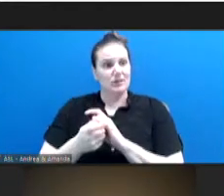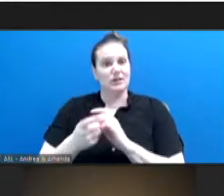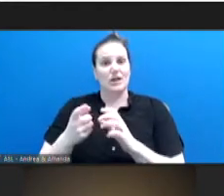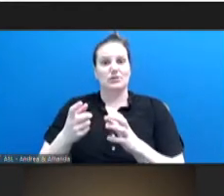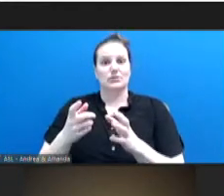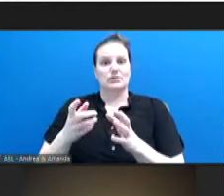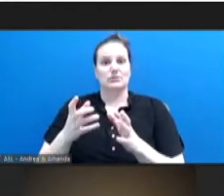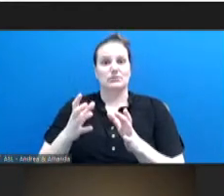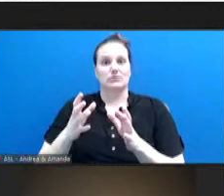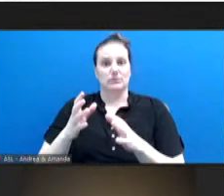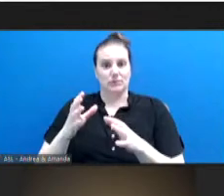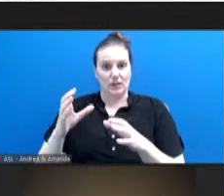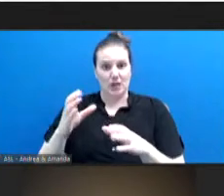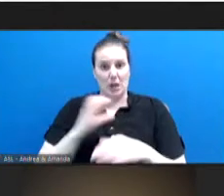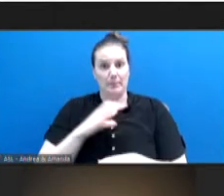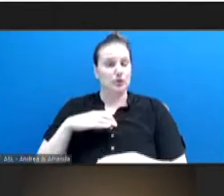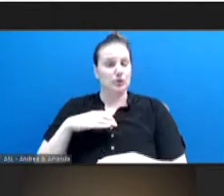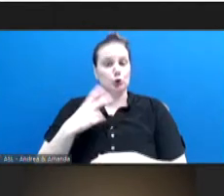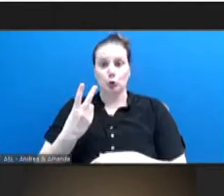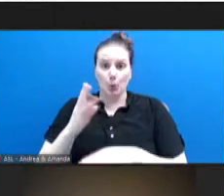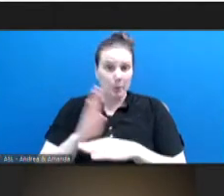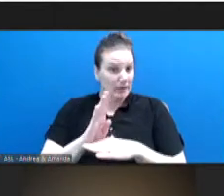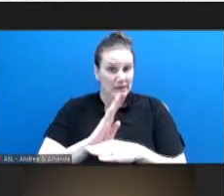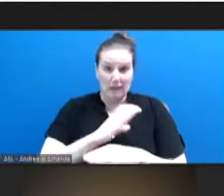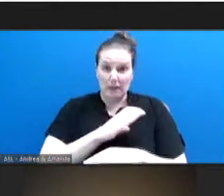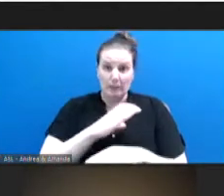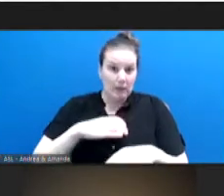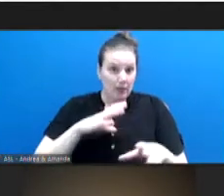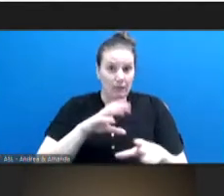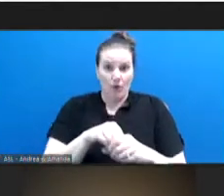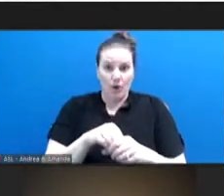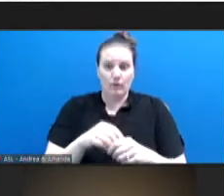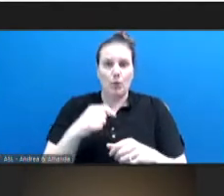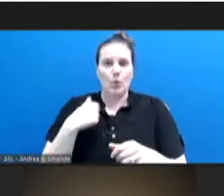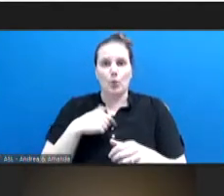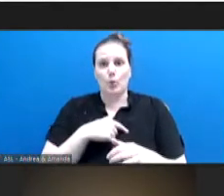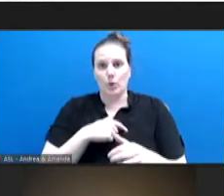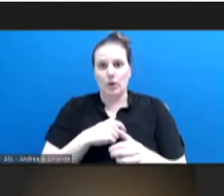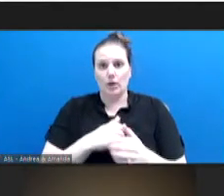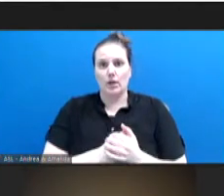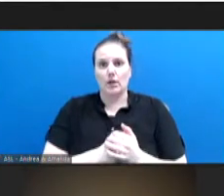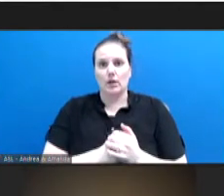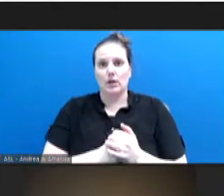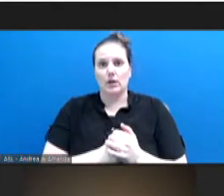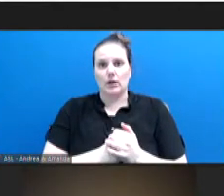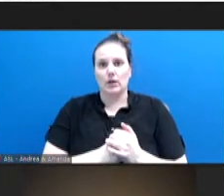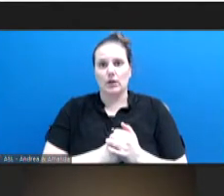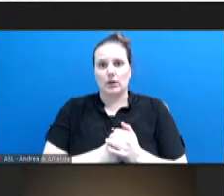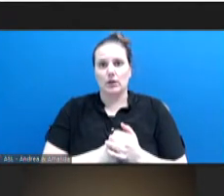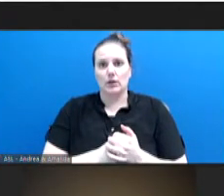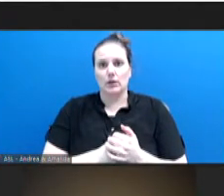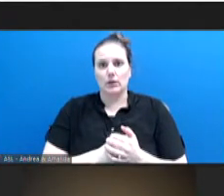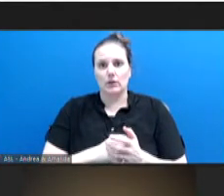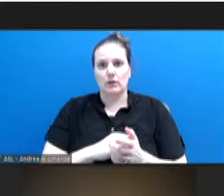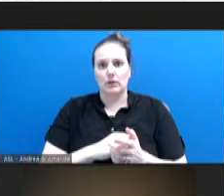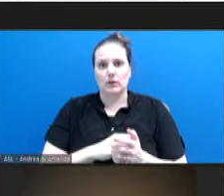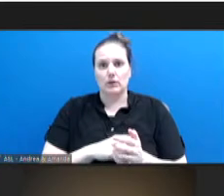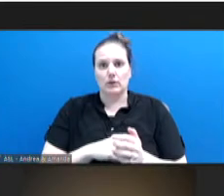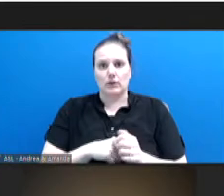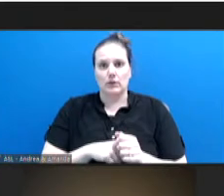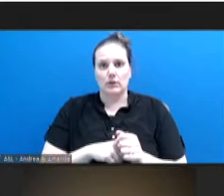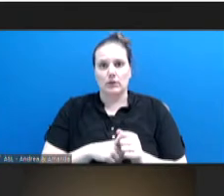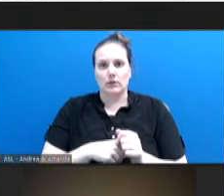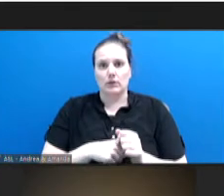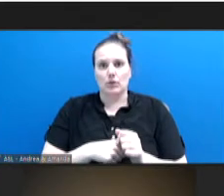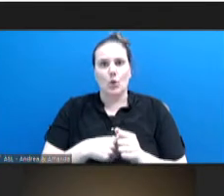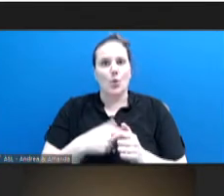additional busy committees that we had fallen out on our,